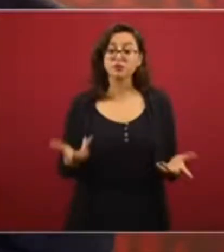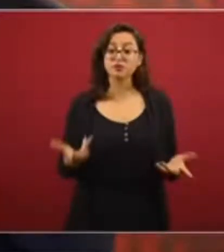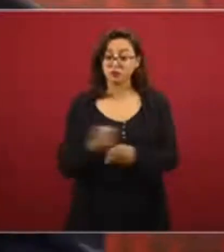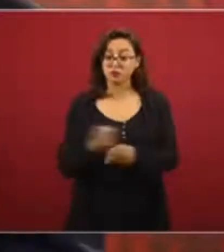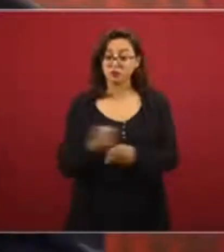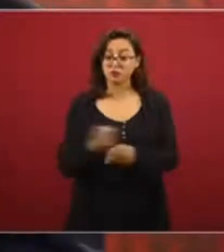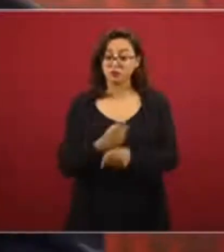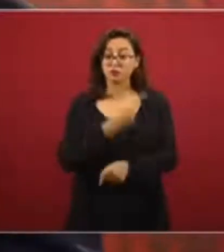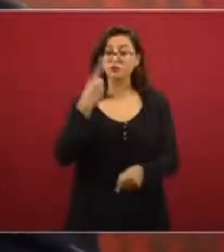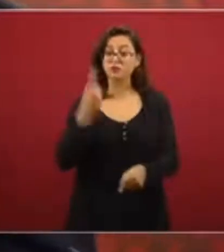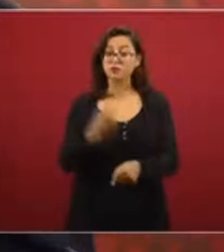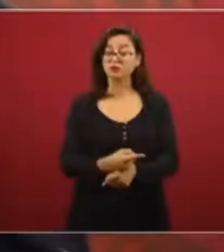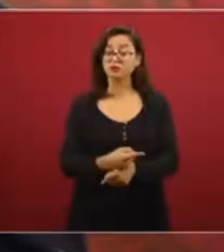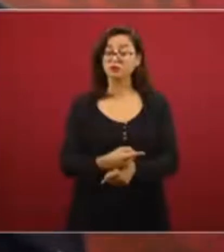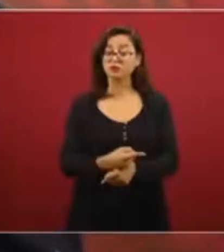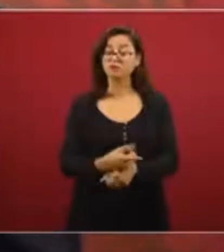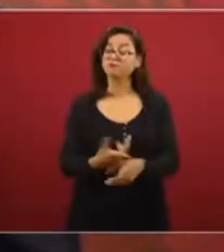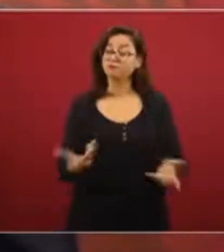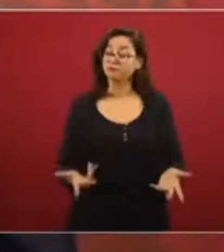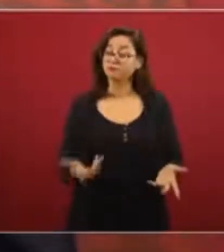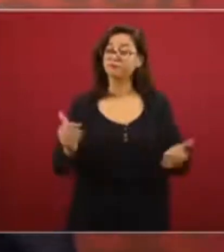opportunity.